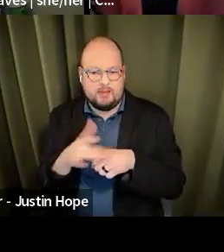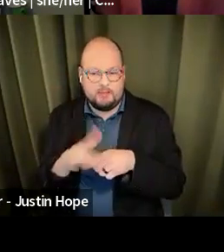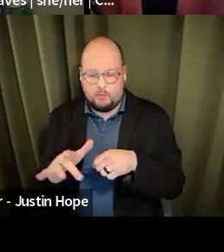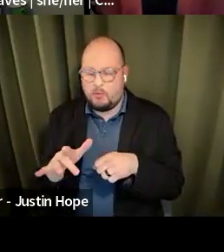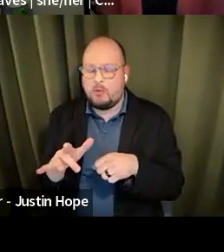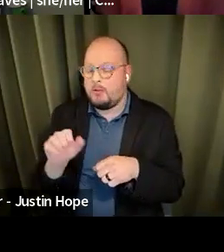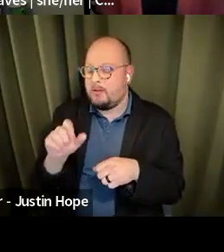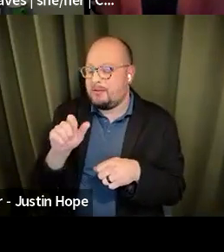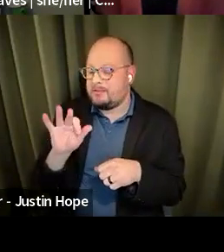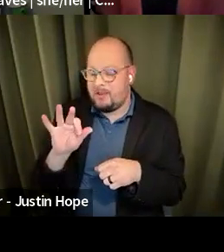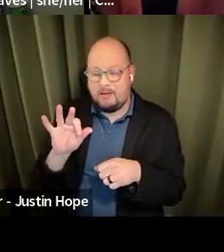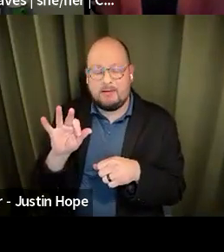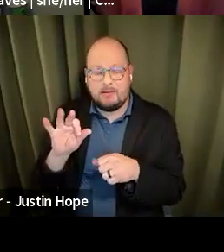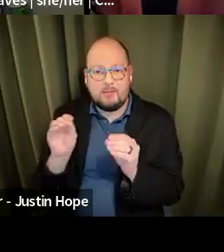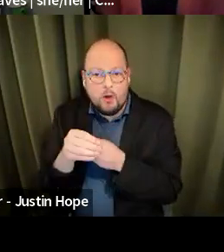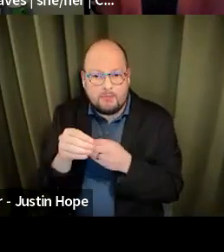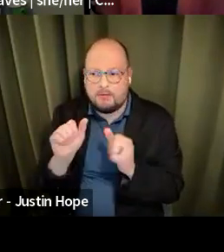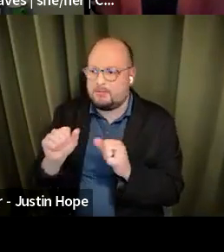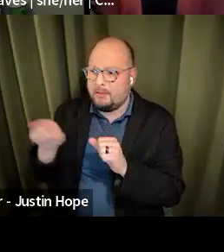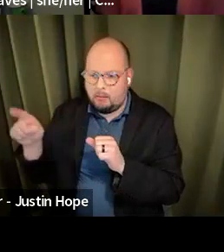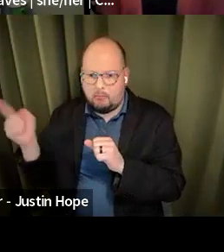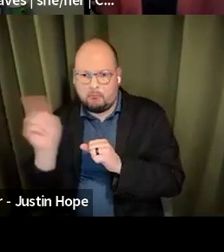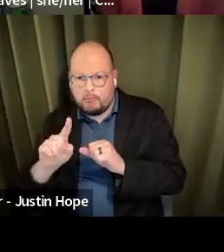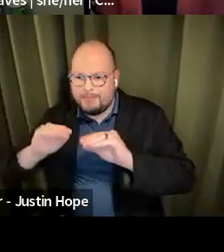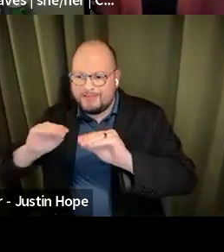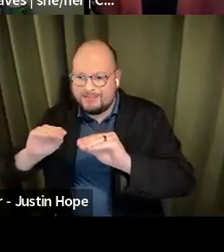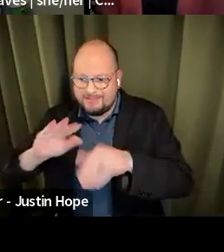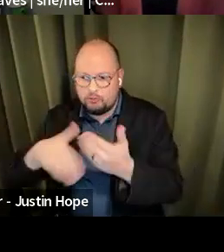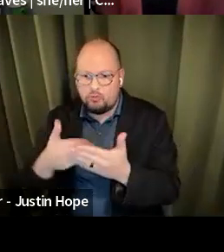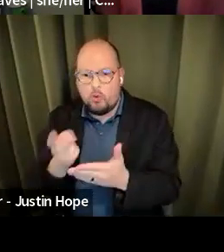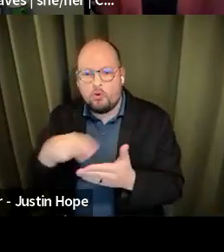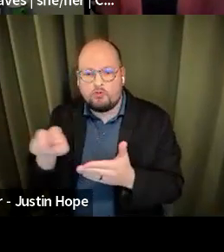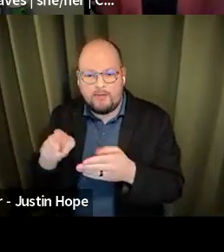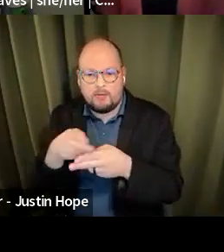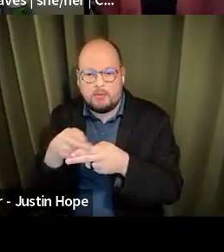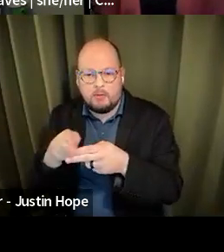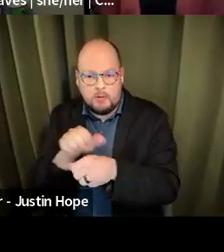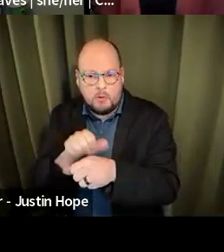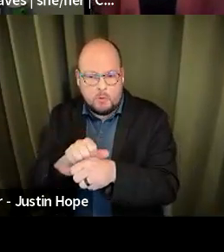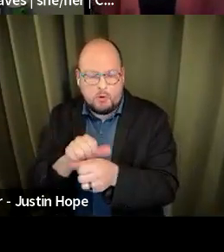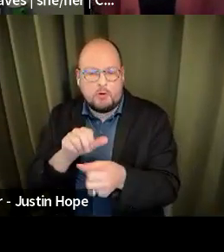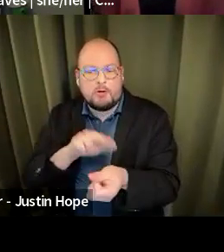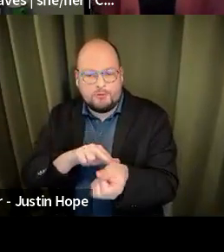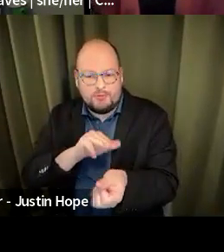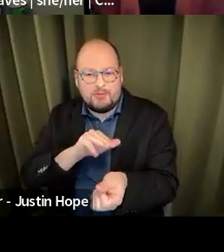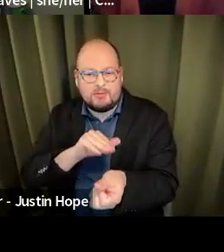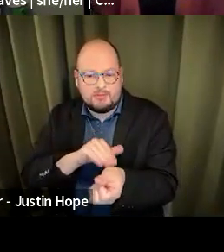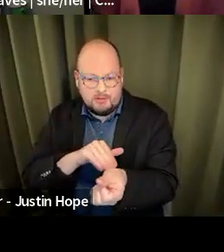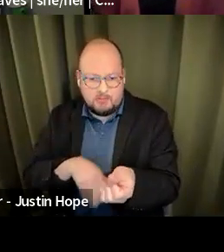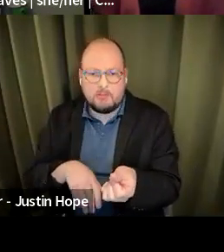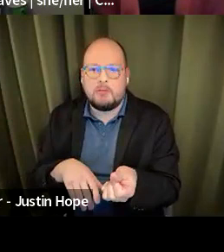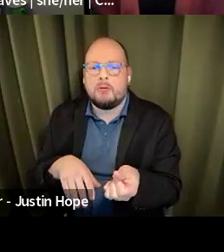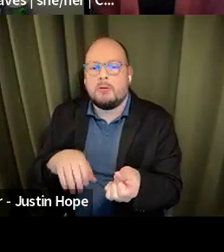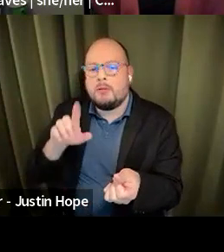to train those traveling providers and nurses is a really good idea too. And similar to what Alida mentioned, we have an